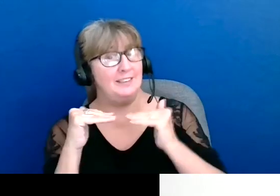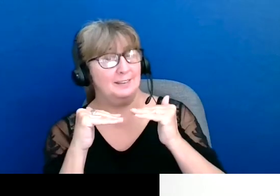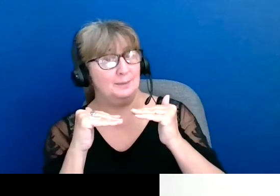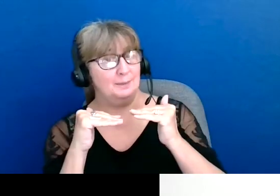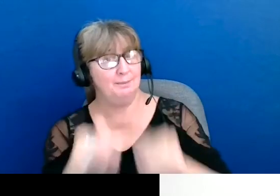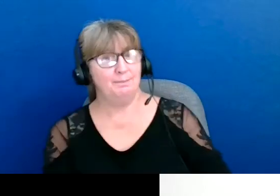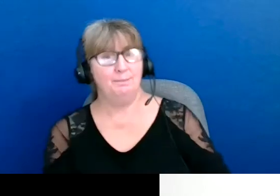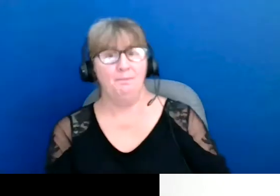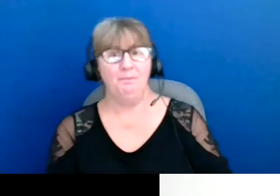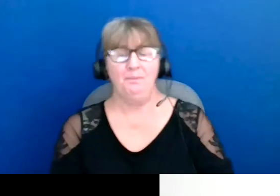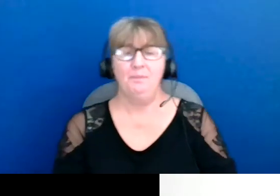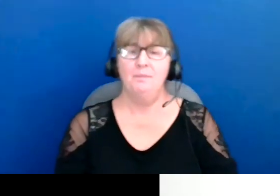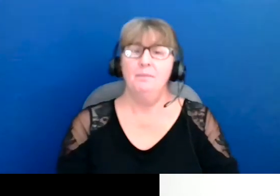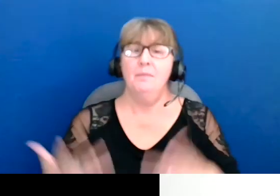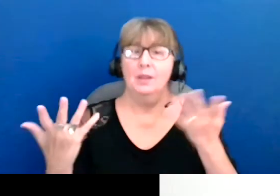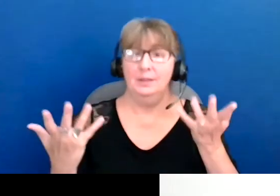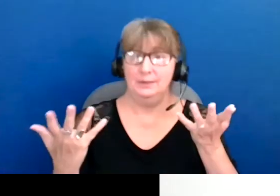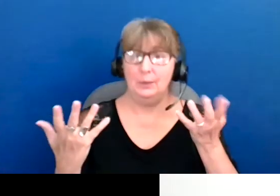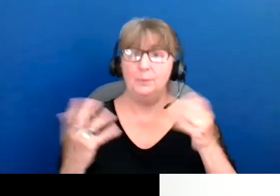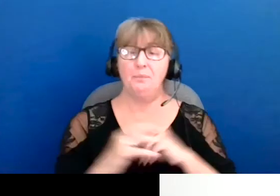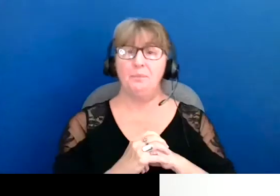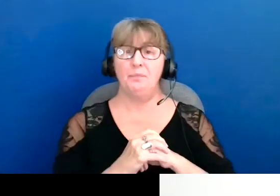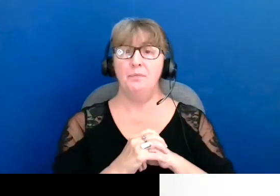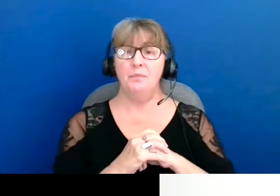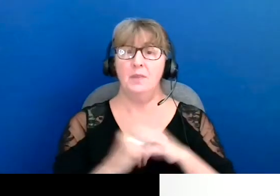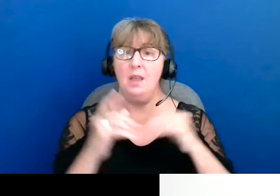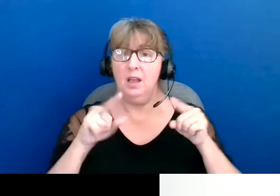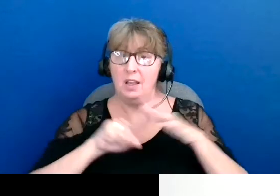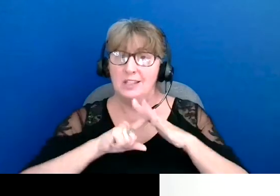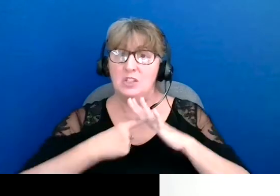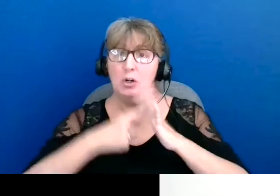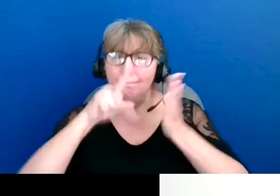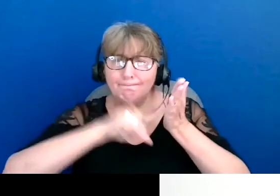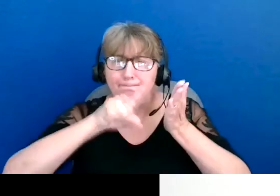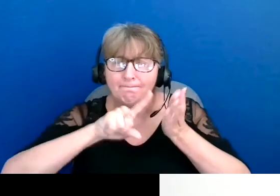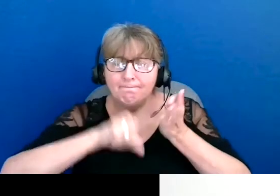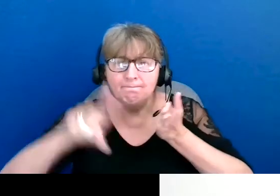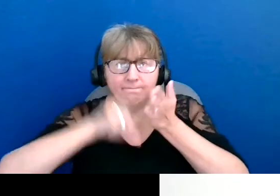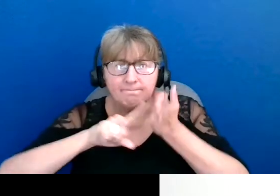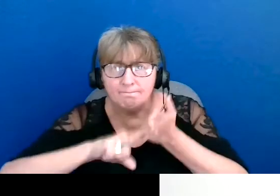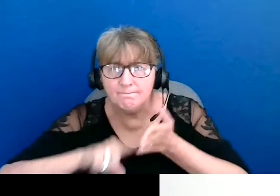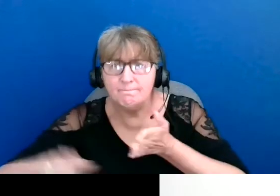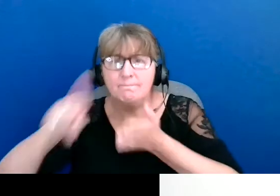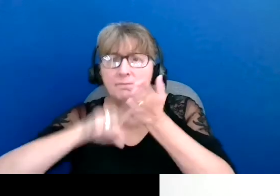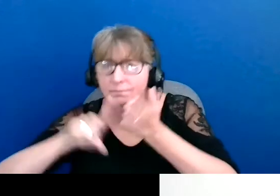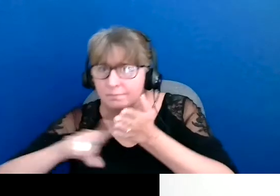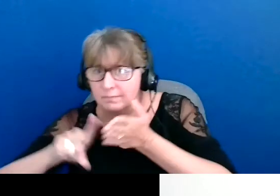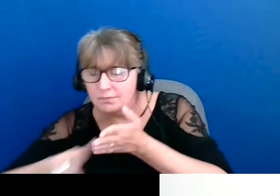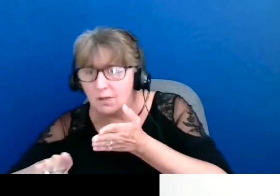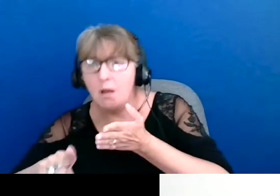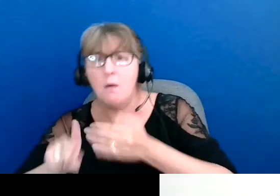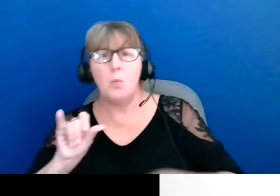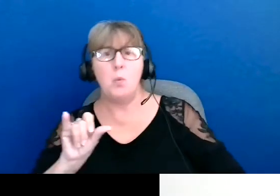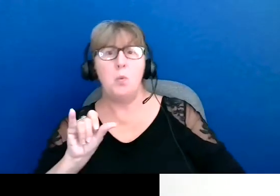Did research, lots of research online, And then I went back to the cafeteria